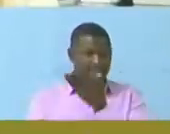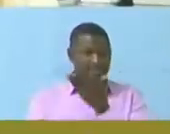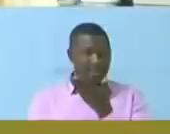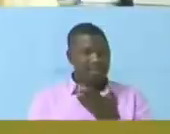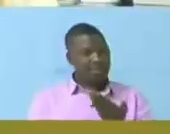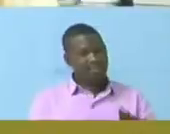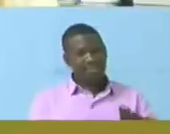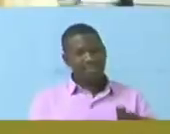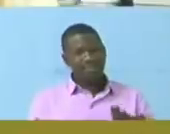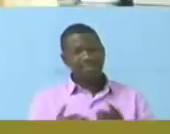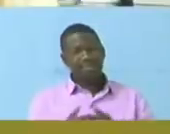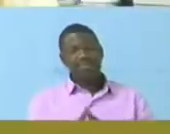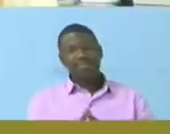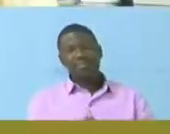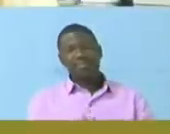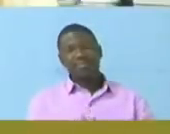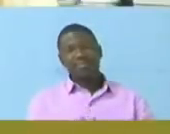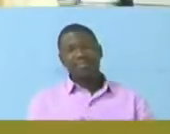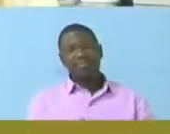1999.